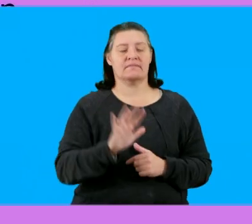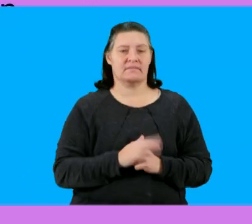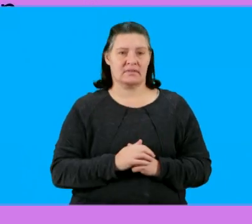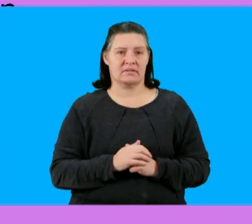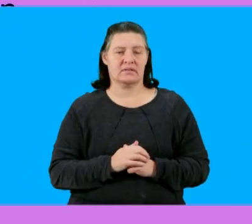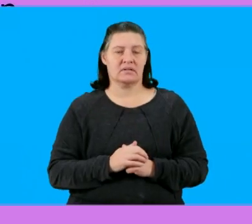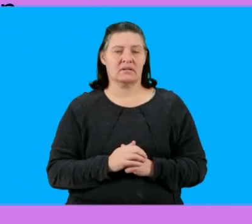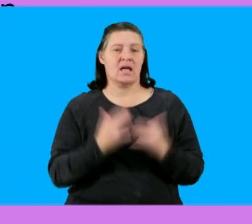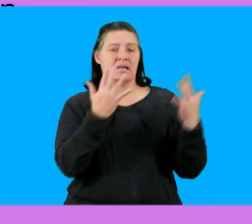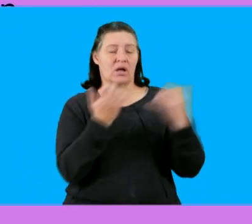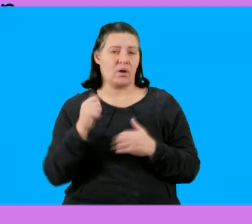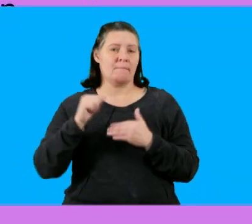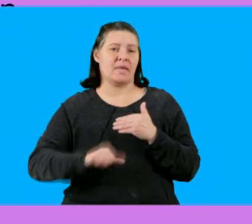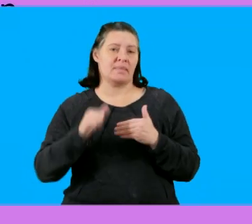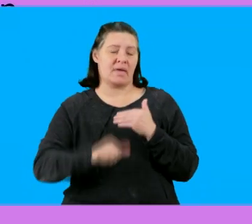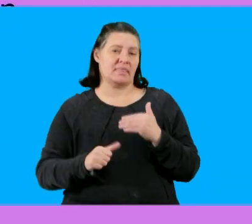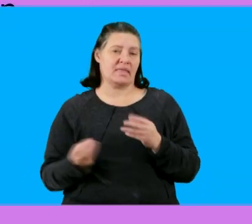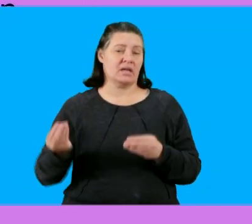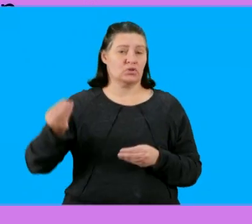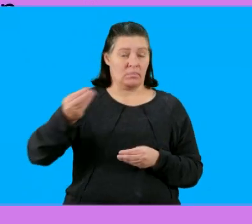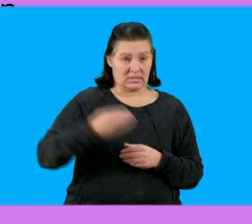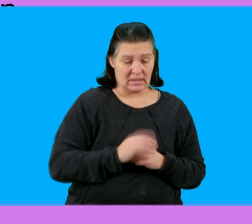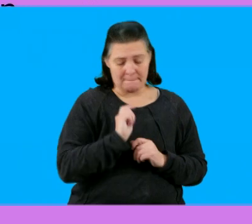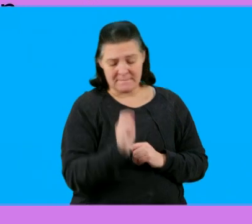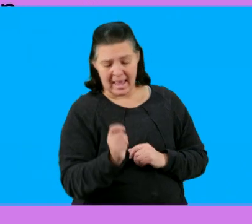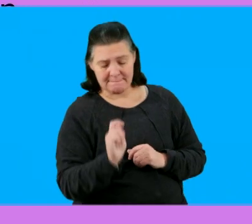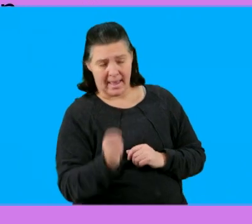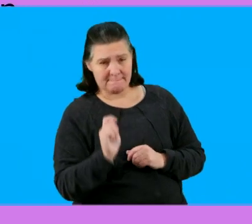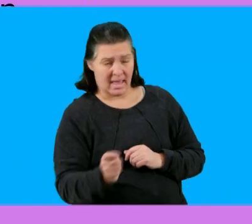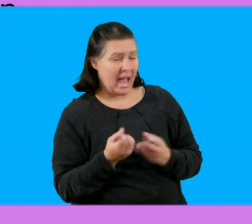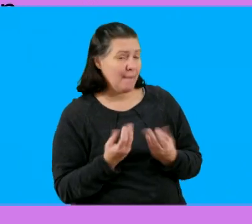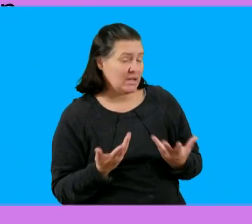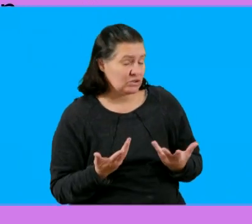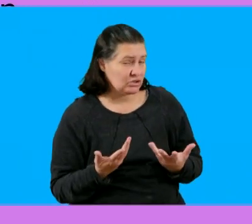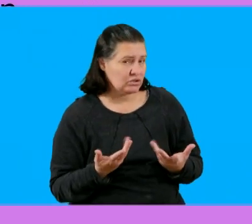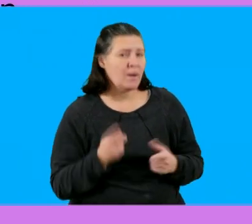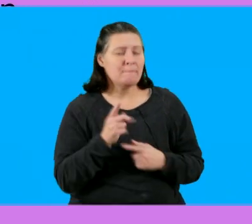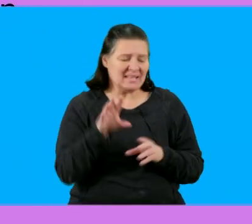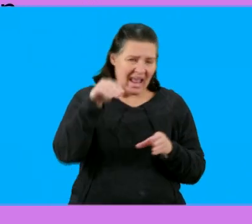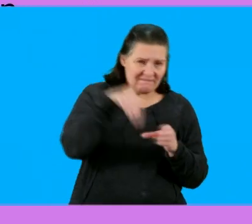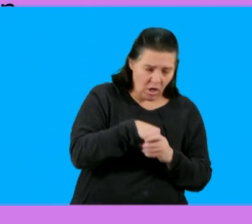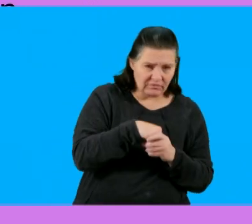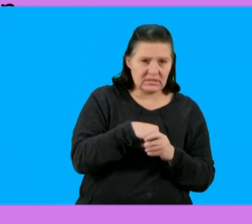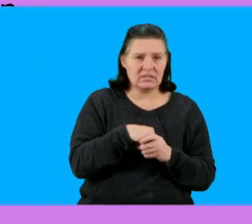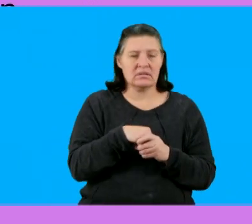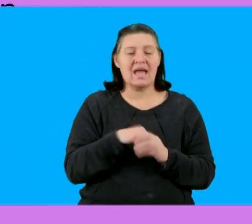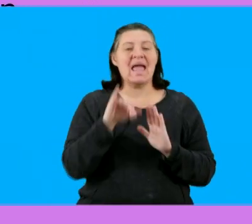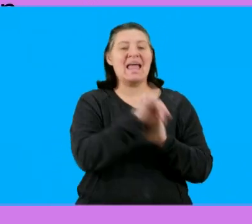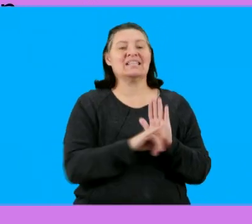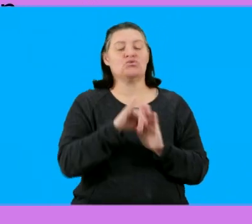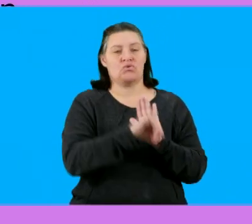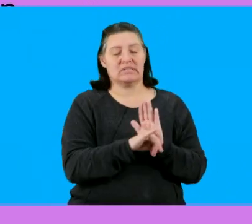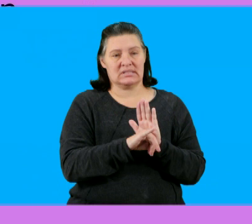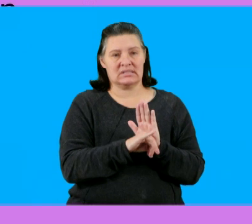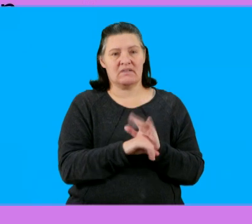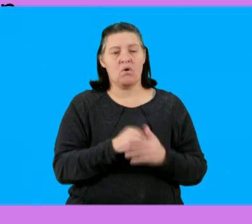5. Calculate his monthly installment, right? His monthly installment, which must include an additional